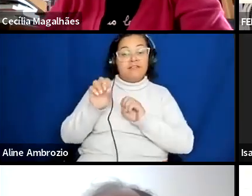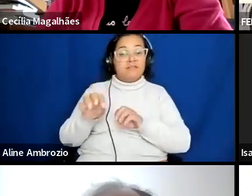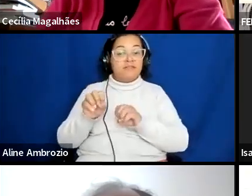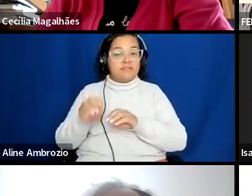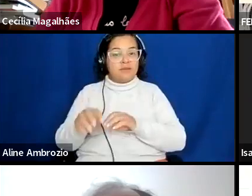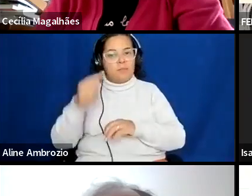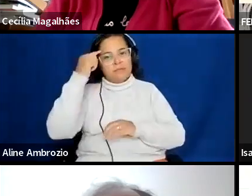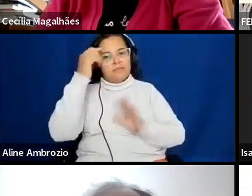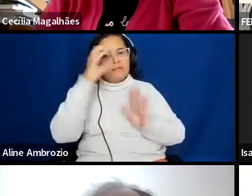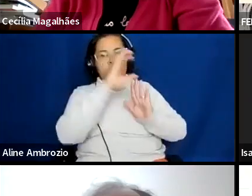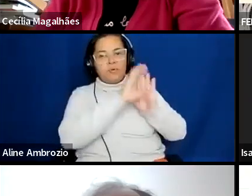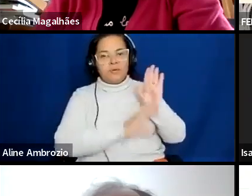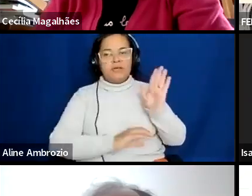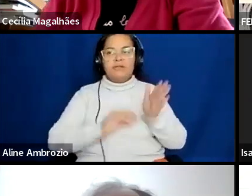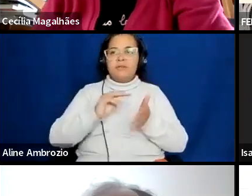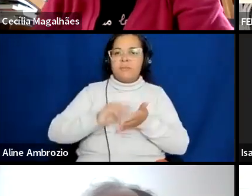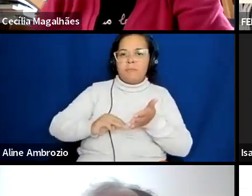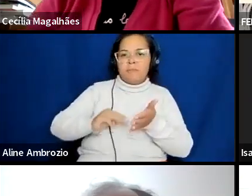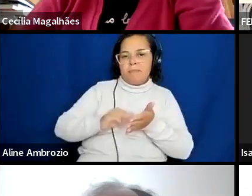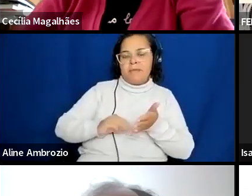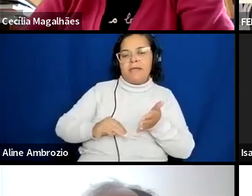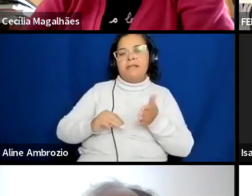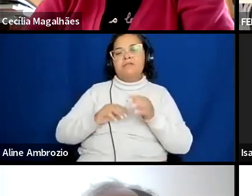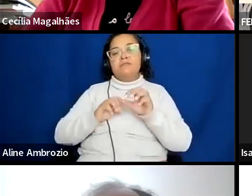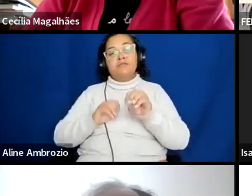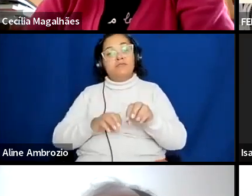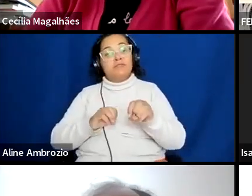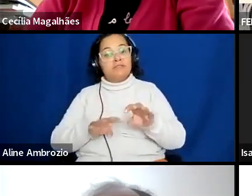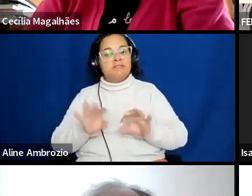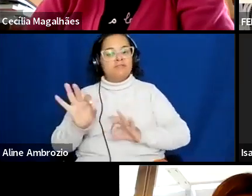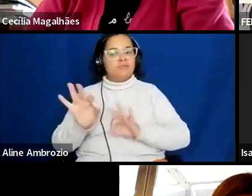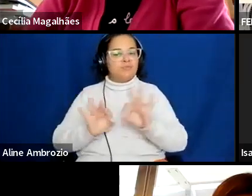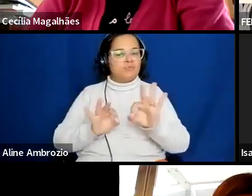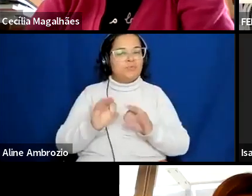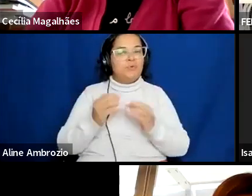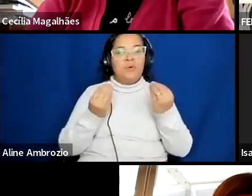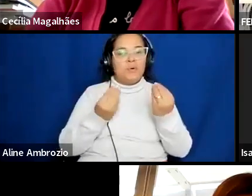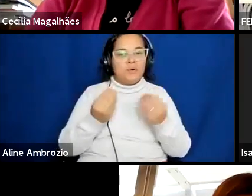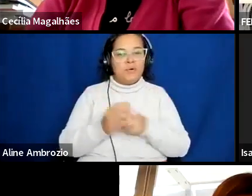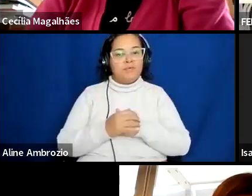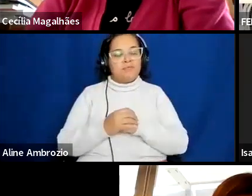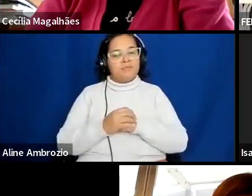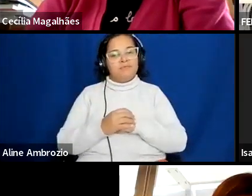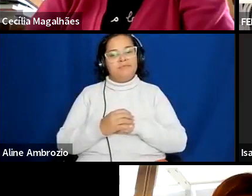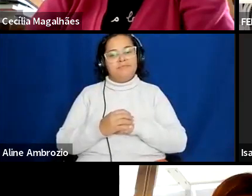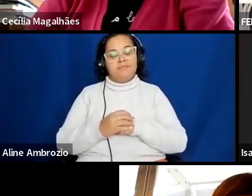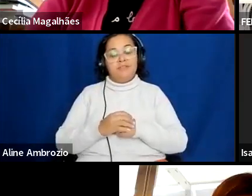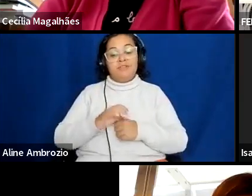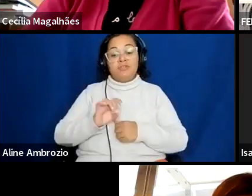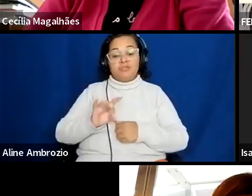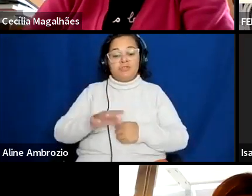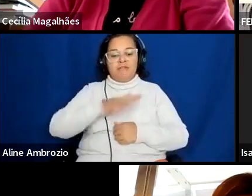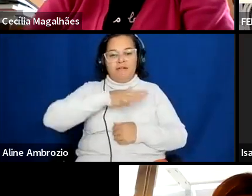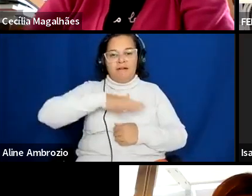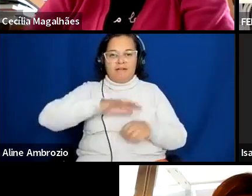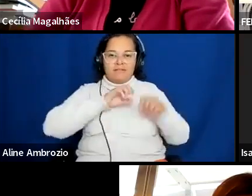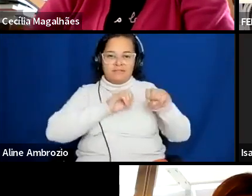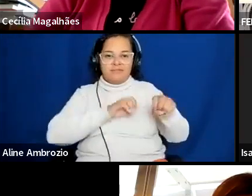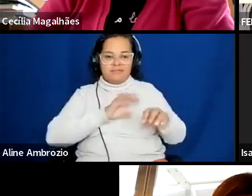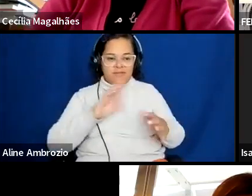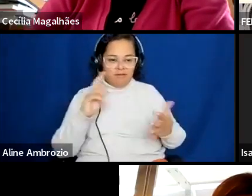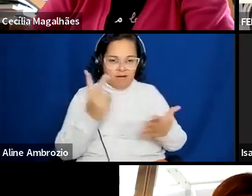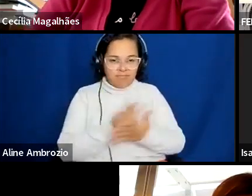in that? So this is not just something that can happen in education itself, but has to be a society-wide, I